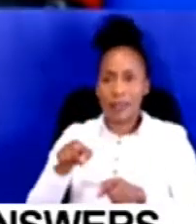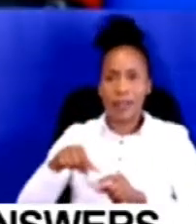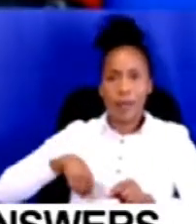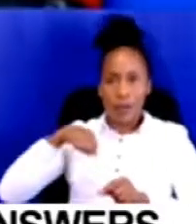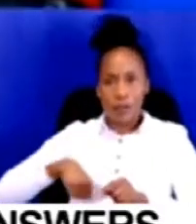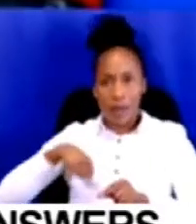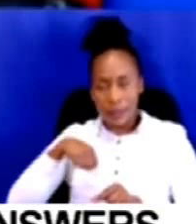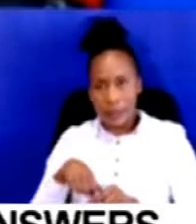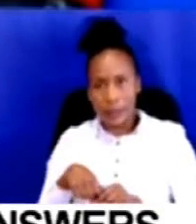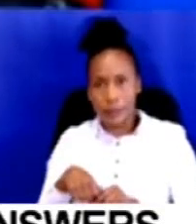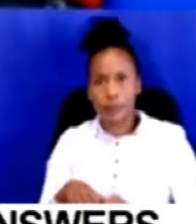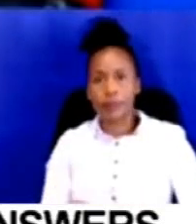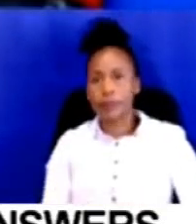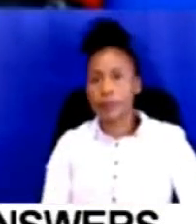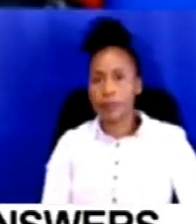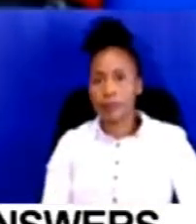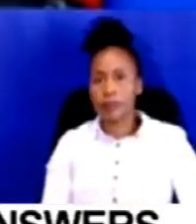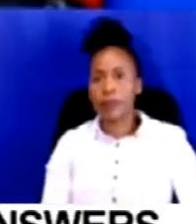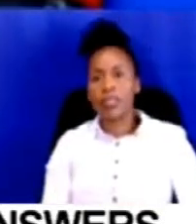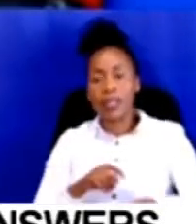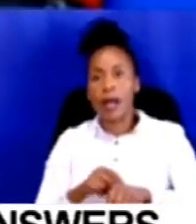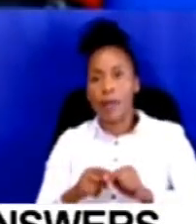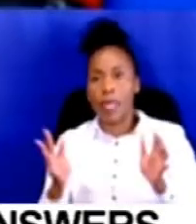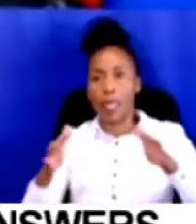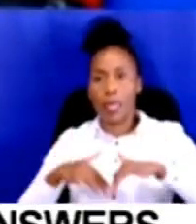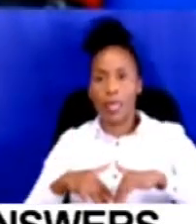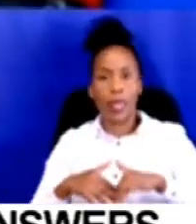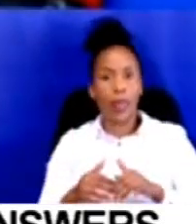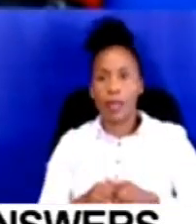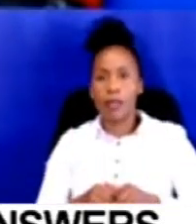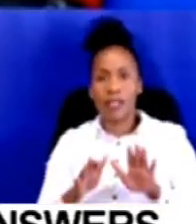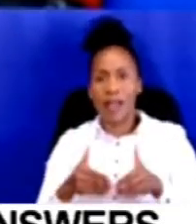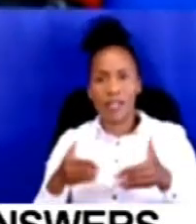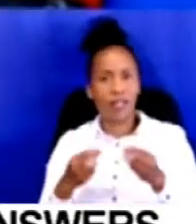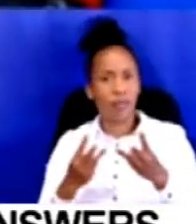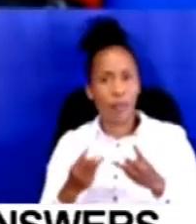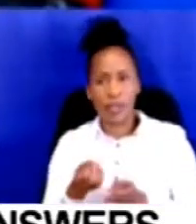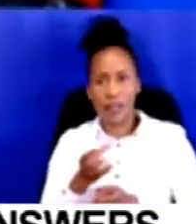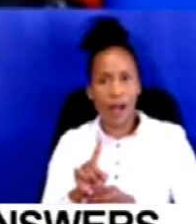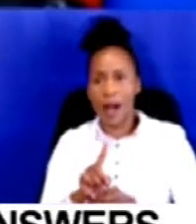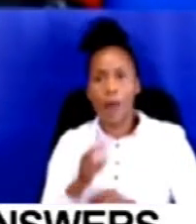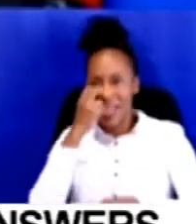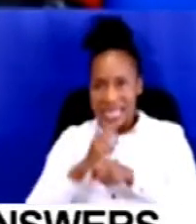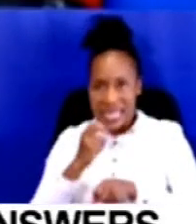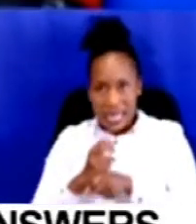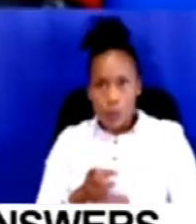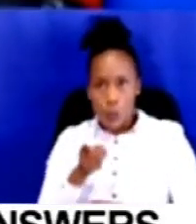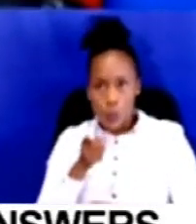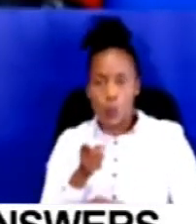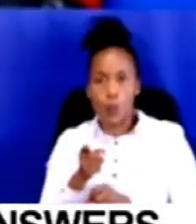collapse of services to our people. We do so for we are